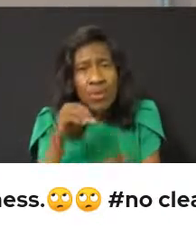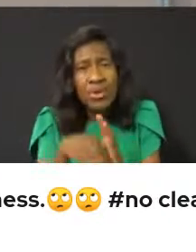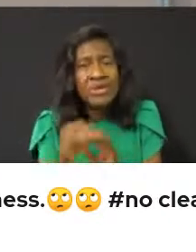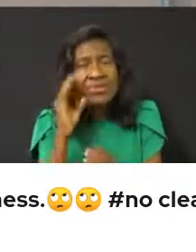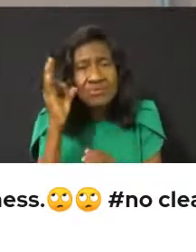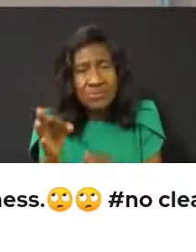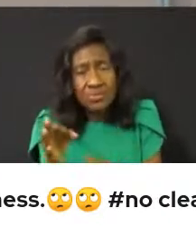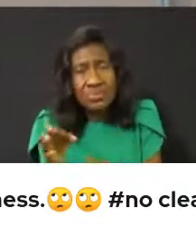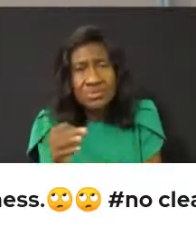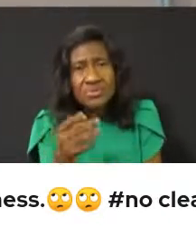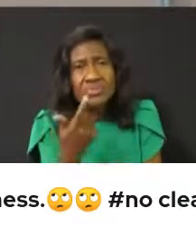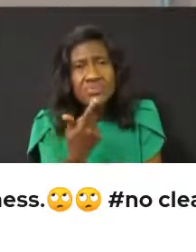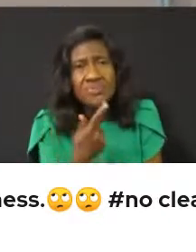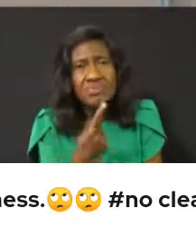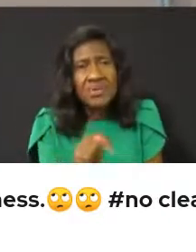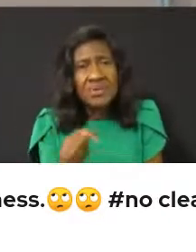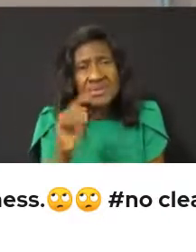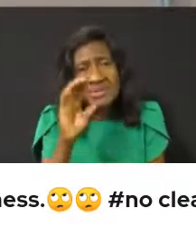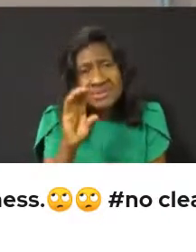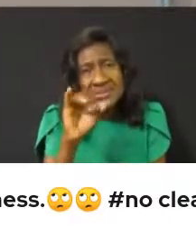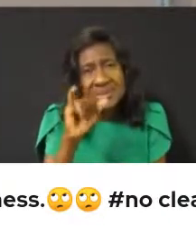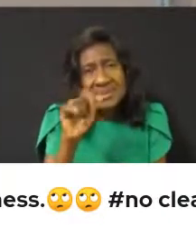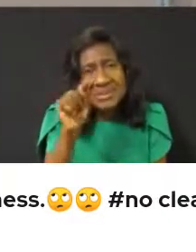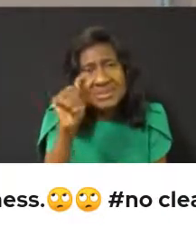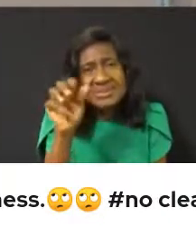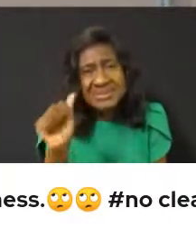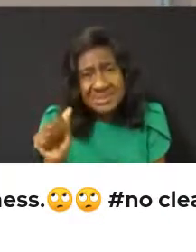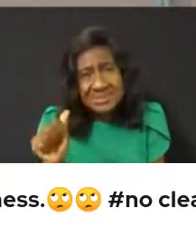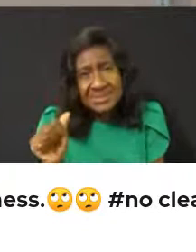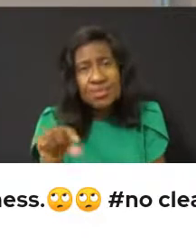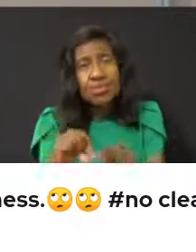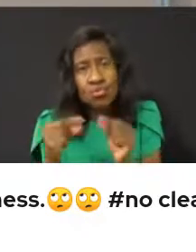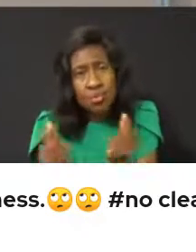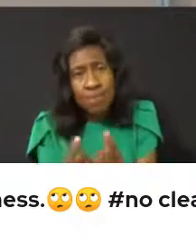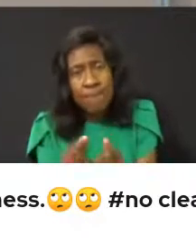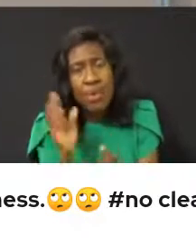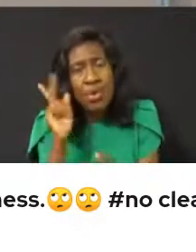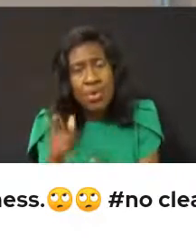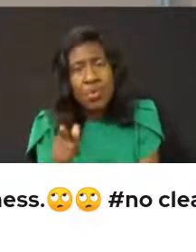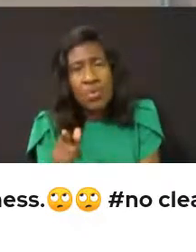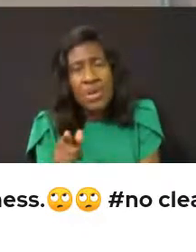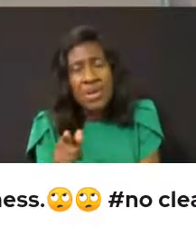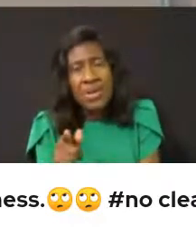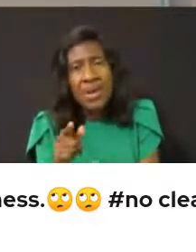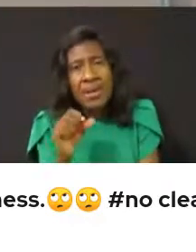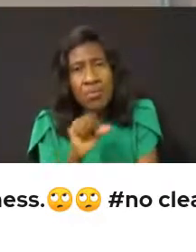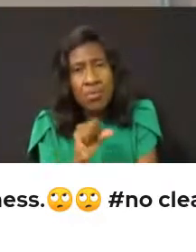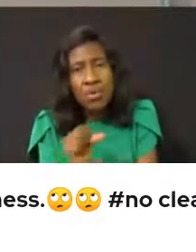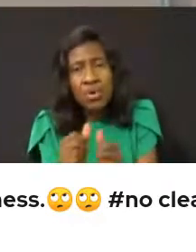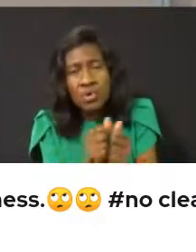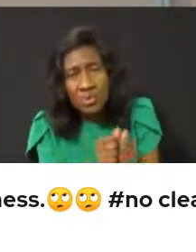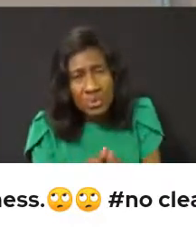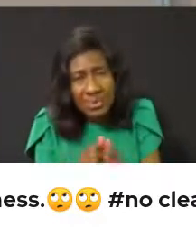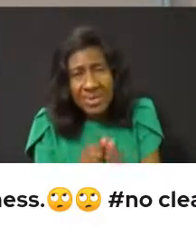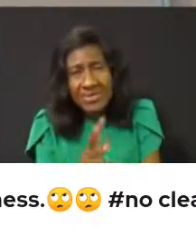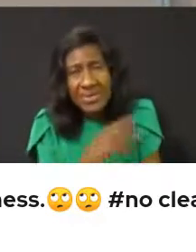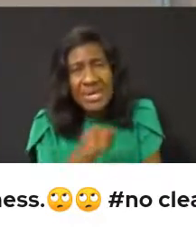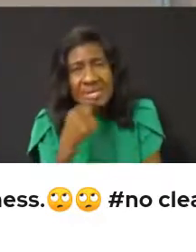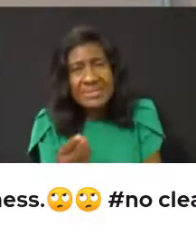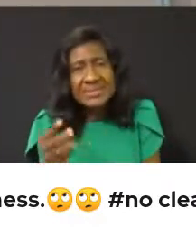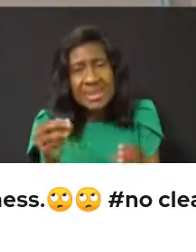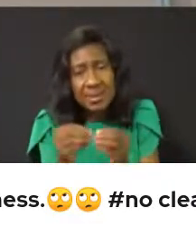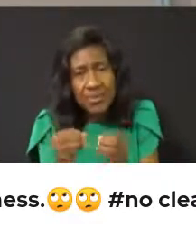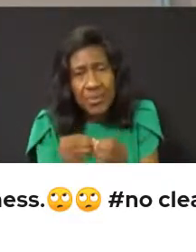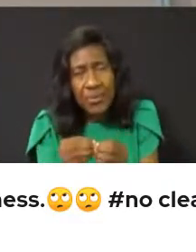who represents the industry, and will trickle down that information so they can be aware as well. But the most important thing is the comfort for